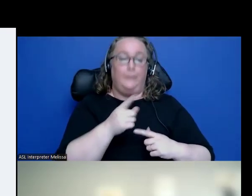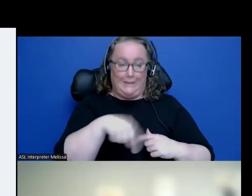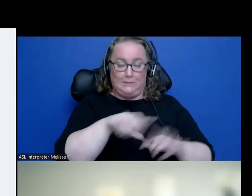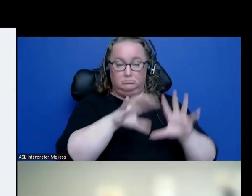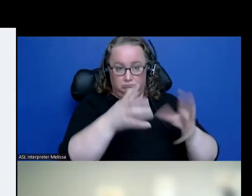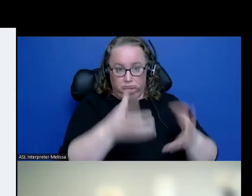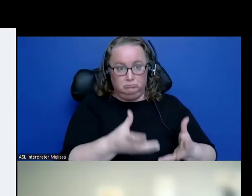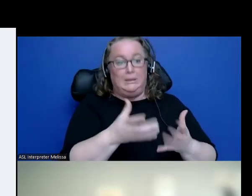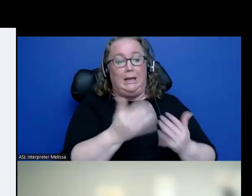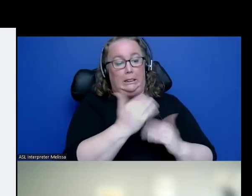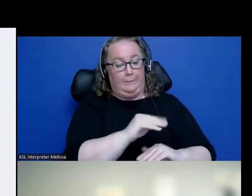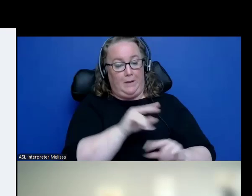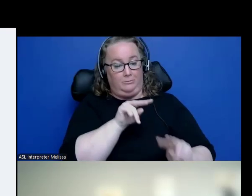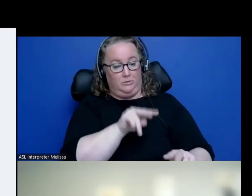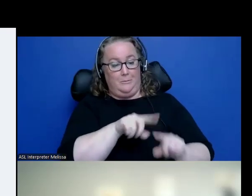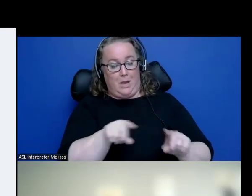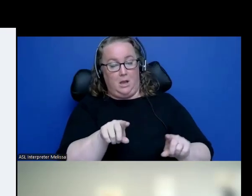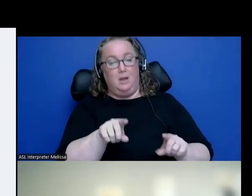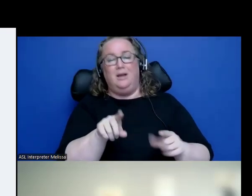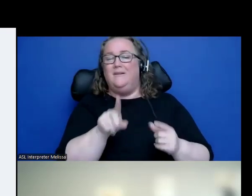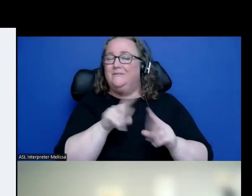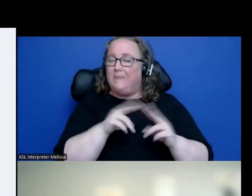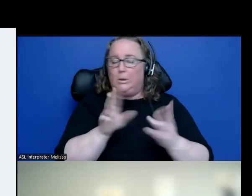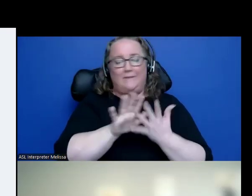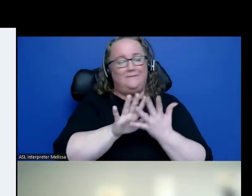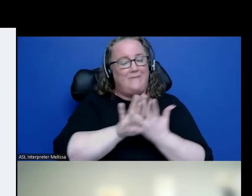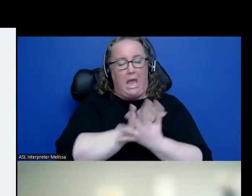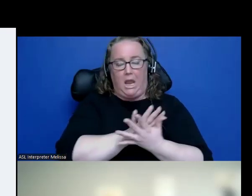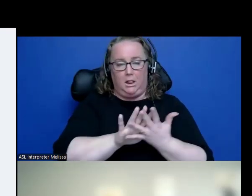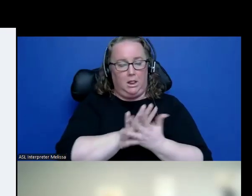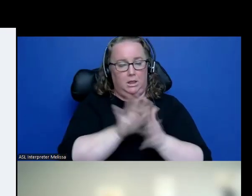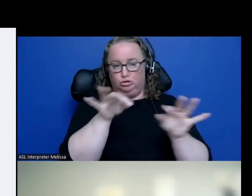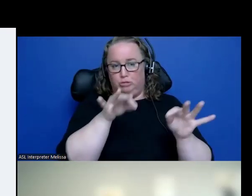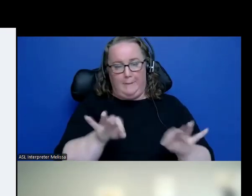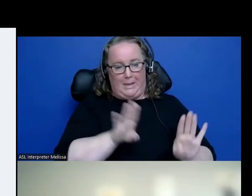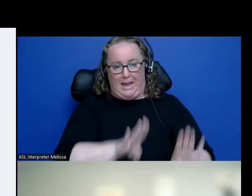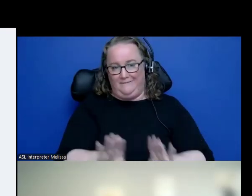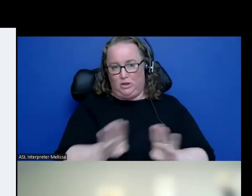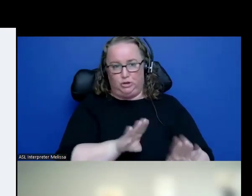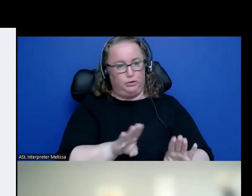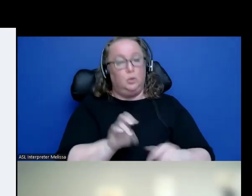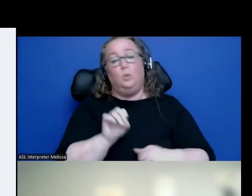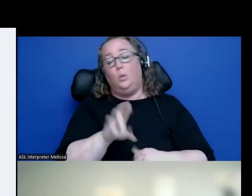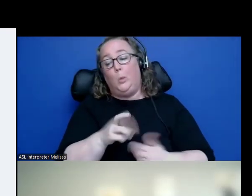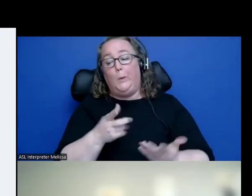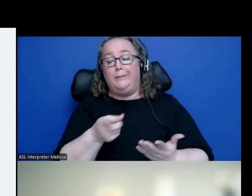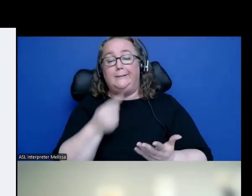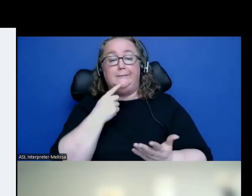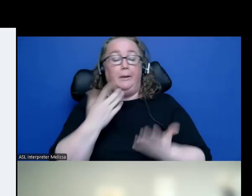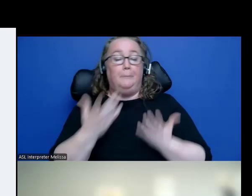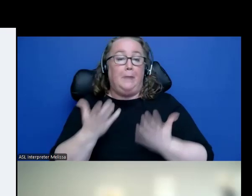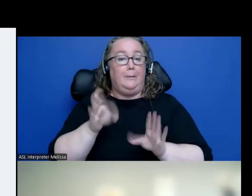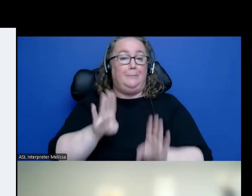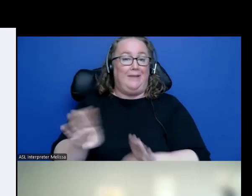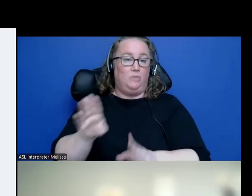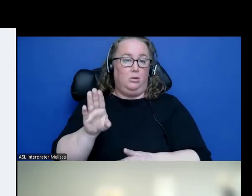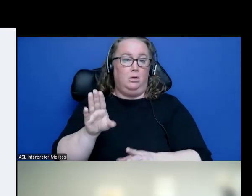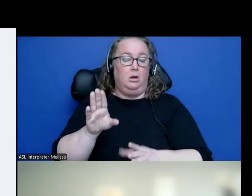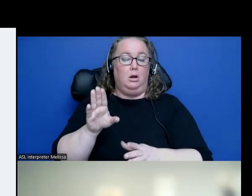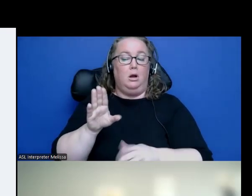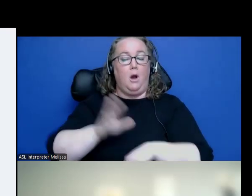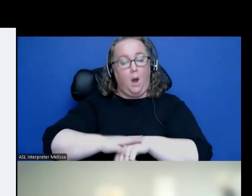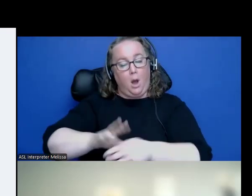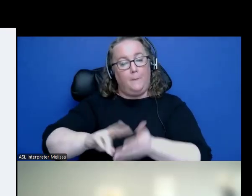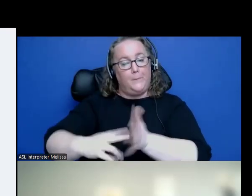selectively or vaguely described behaviors, and behaviors that could be attributed to purposeful non-compliance,